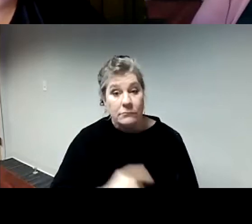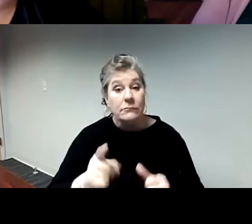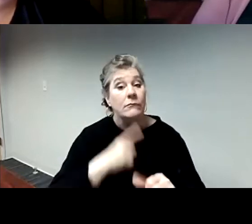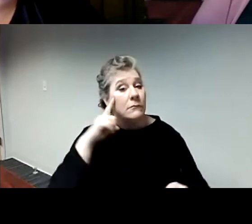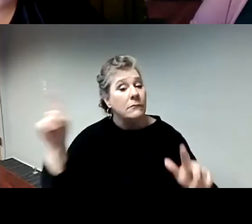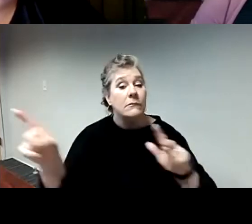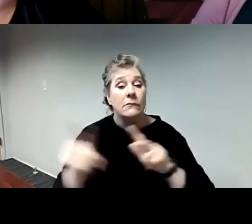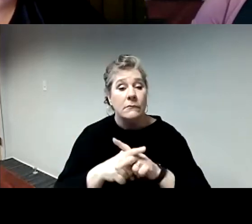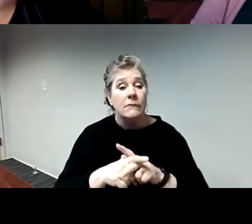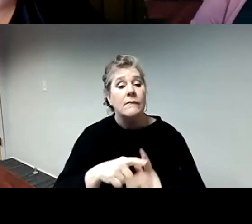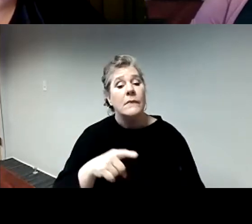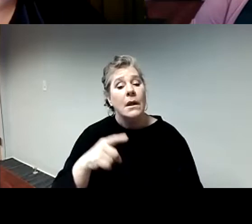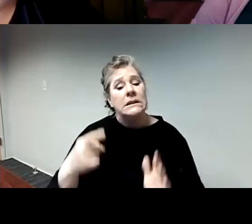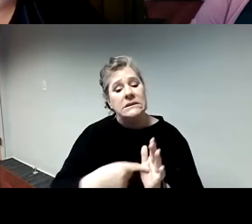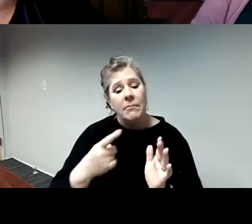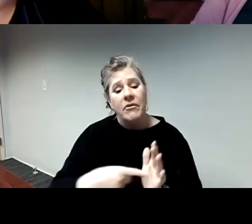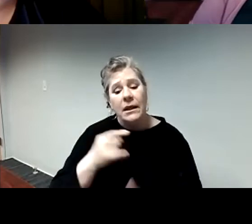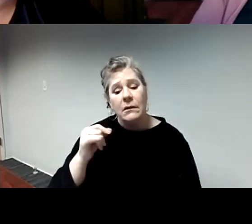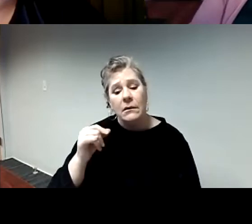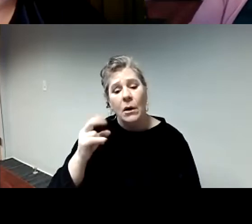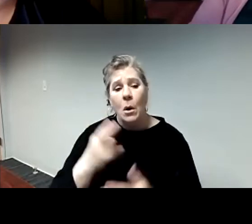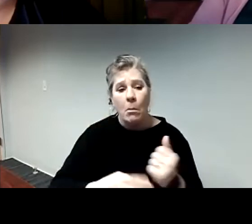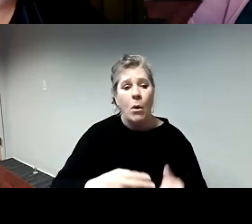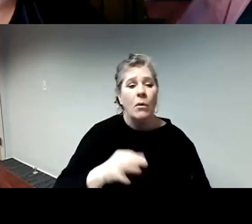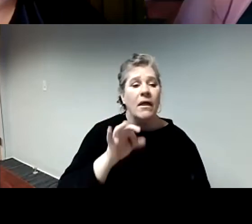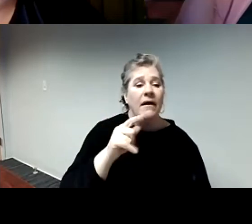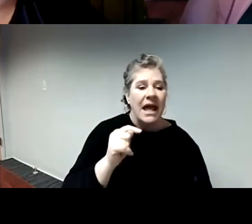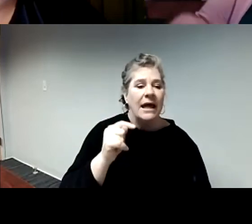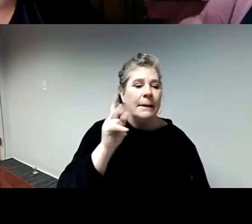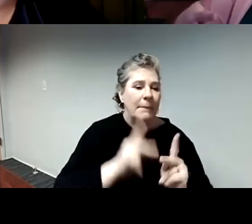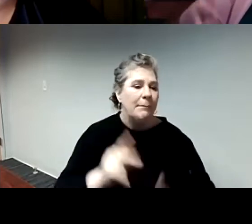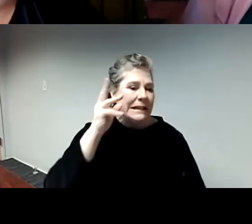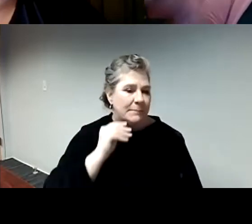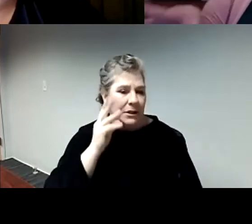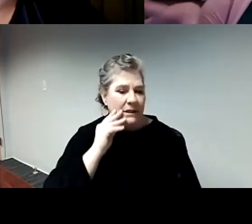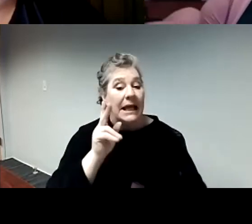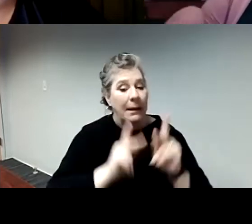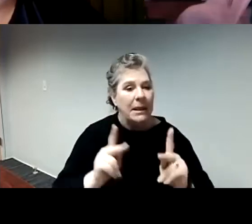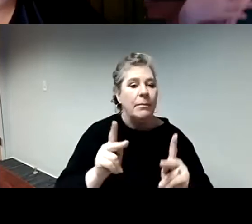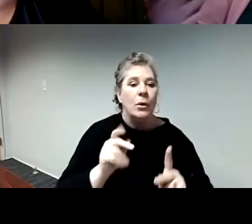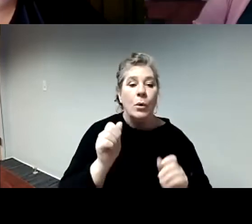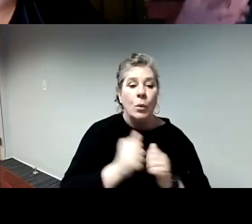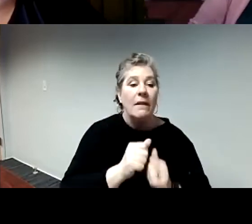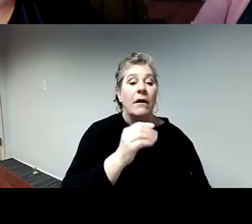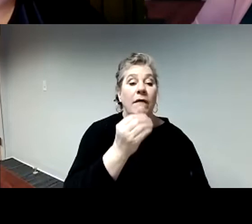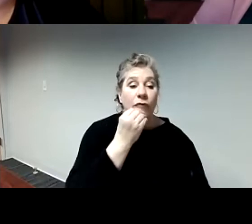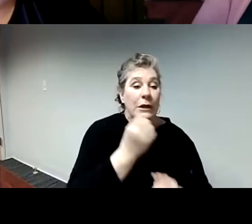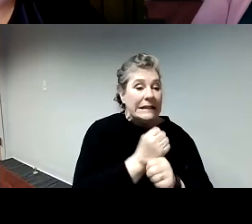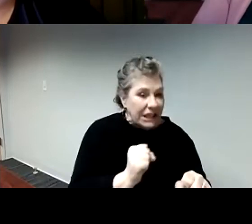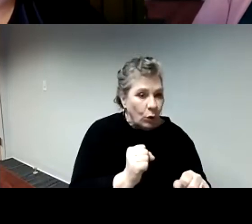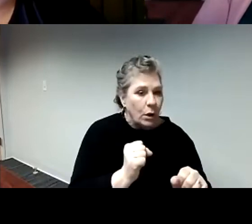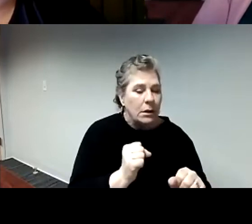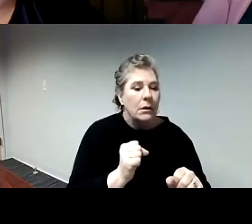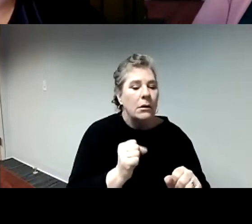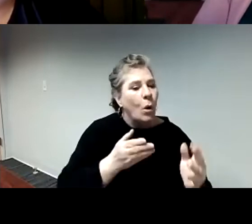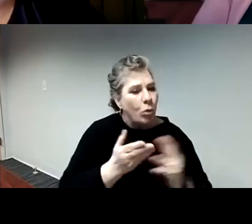to mind is something that both fat folks experience and people that experience food insecure also sort of go through.